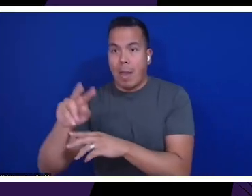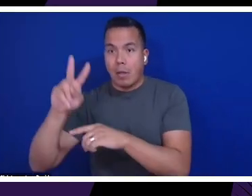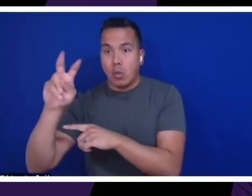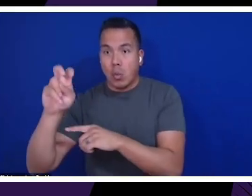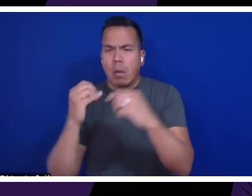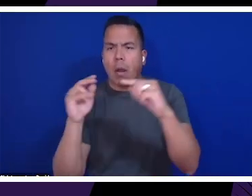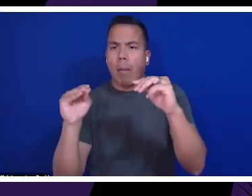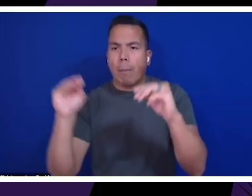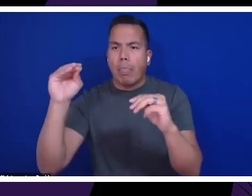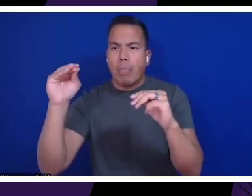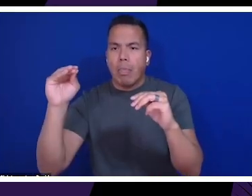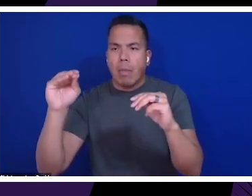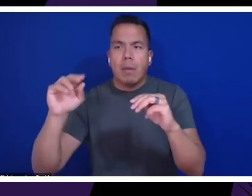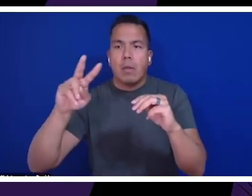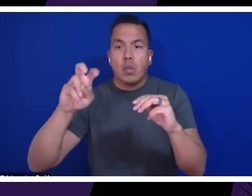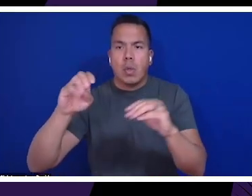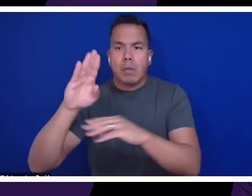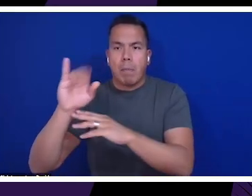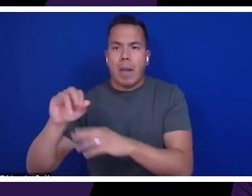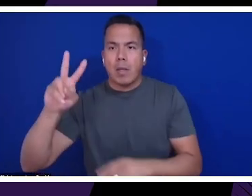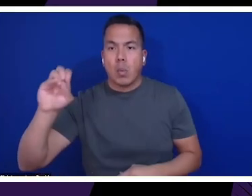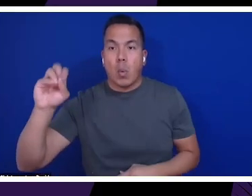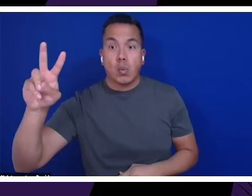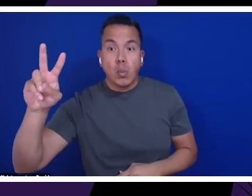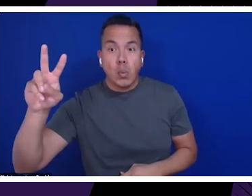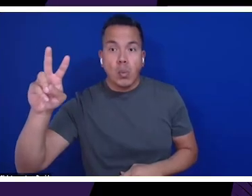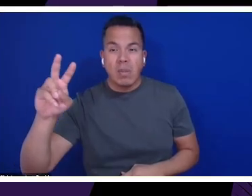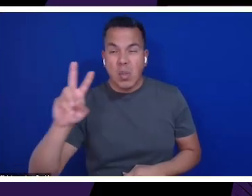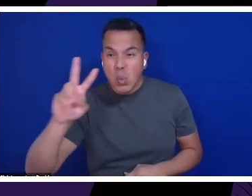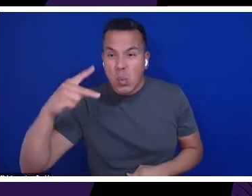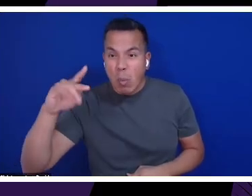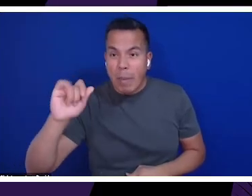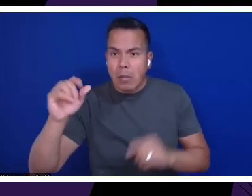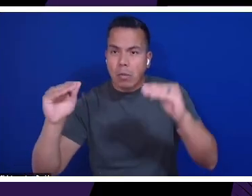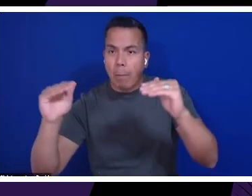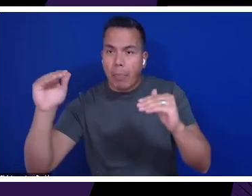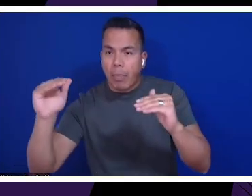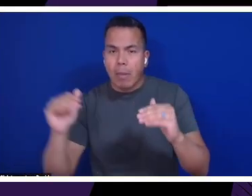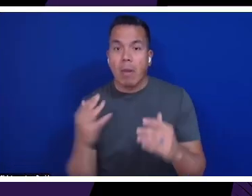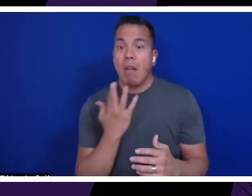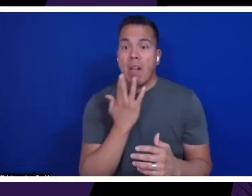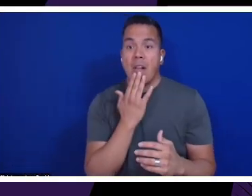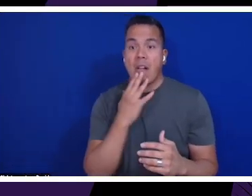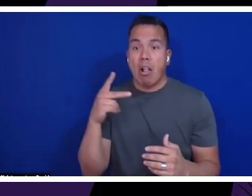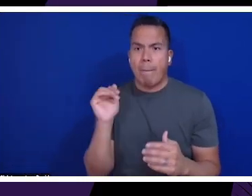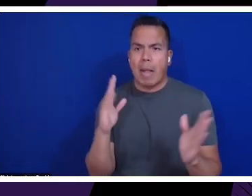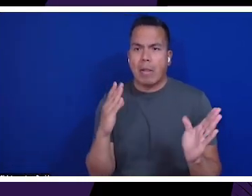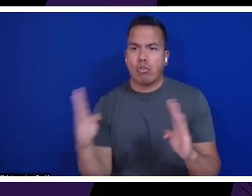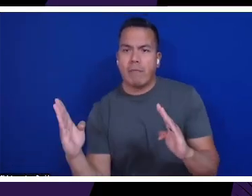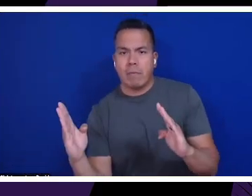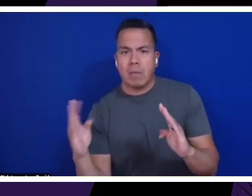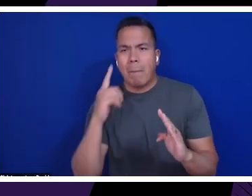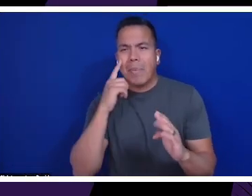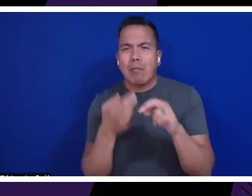has been shifted by 2 pixels. Or a carefully chosen color palette shifts because of a rounding error. These are massive visual